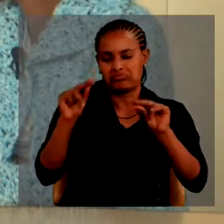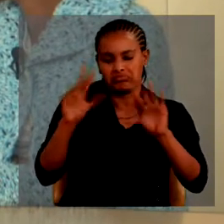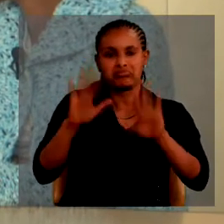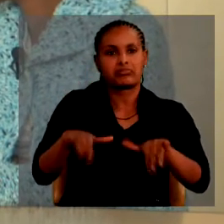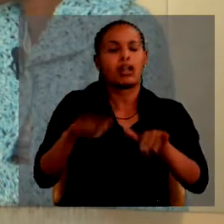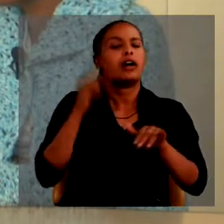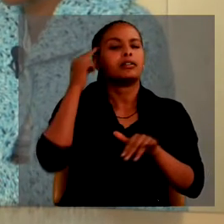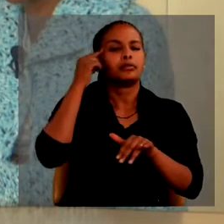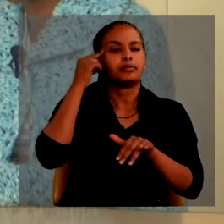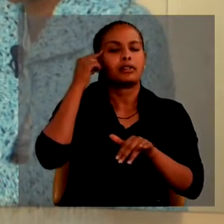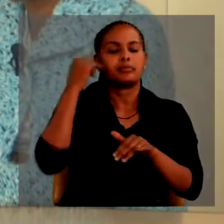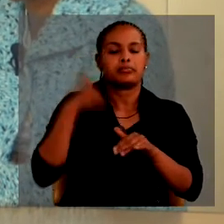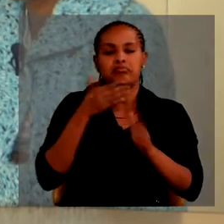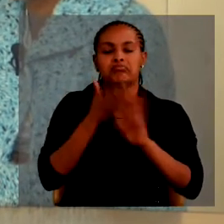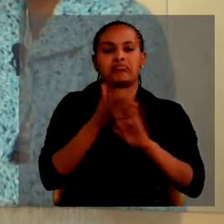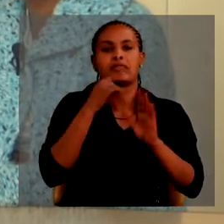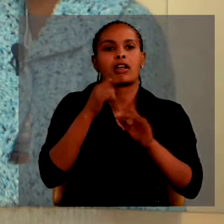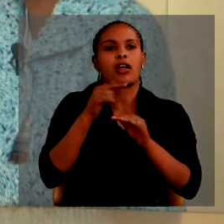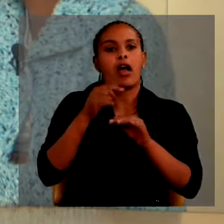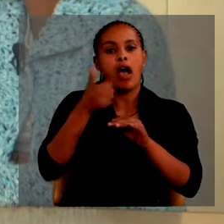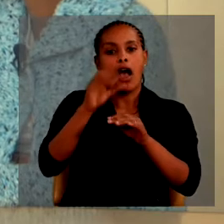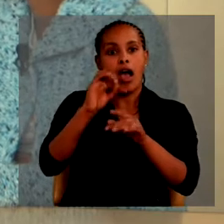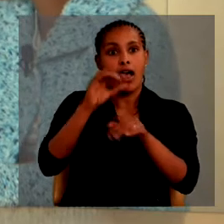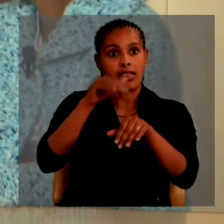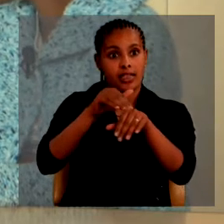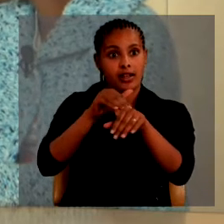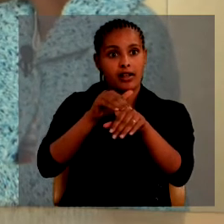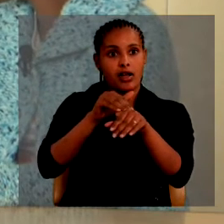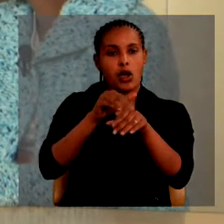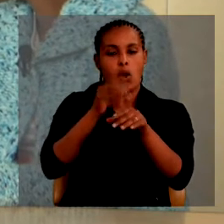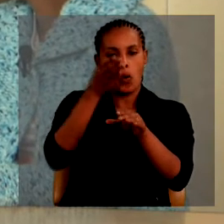You can imagine you're sitting there. At